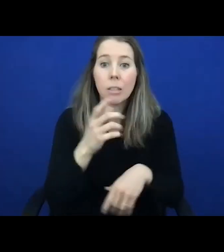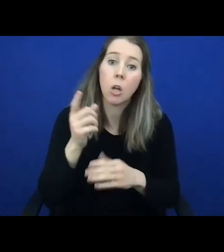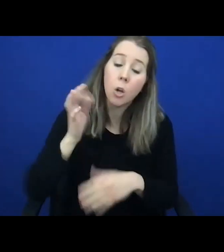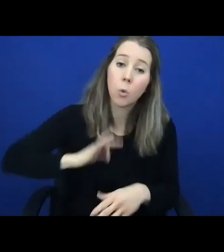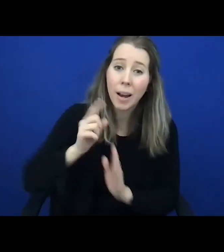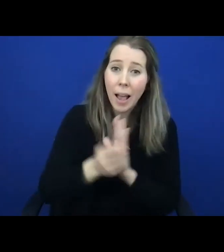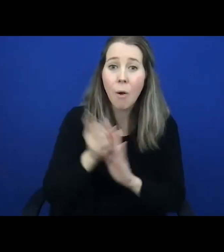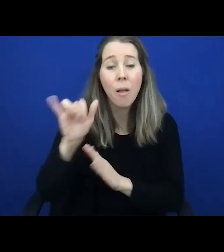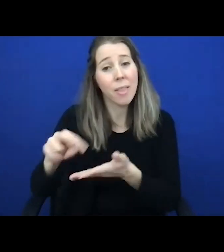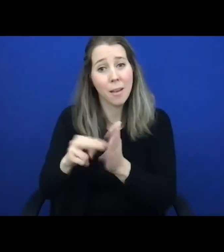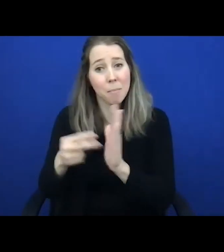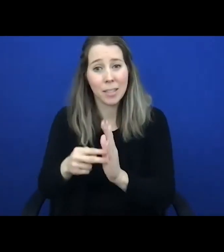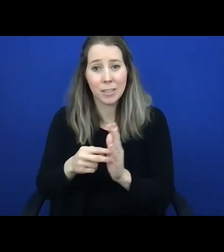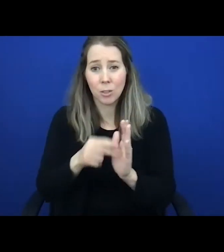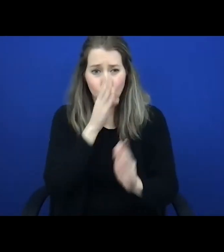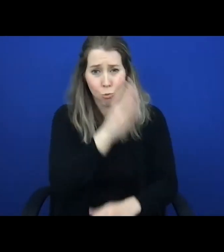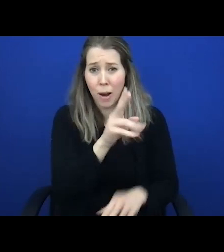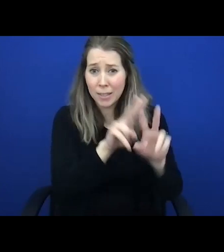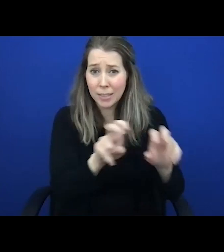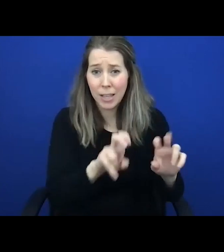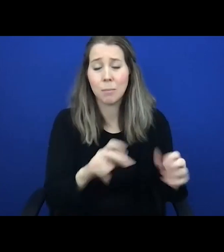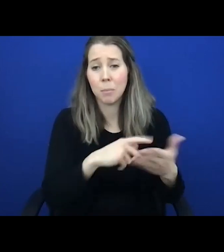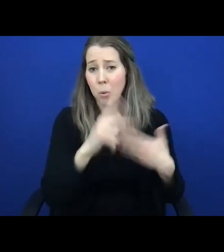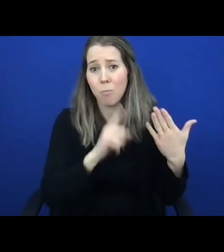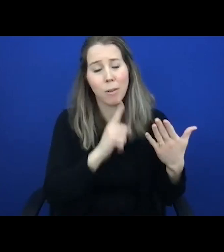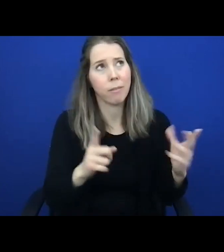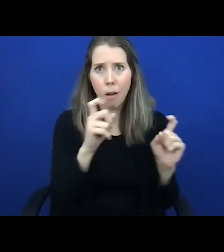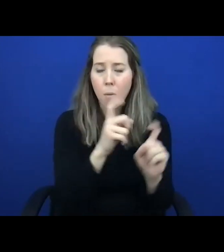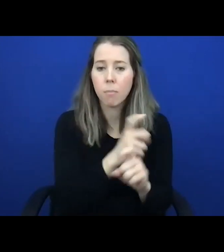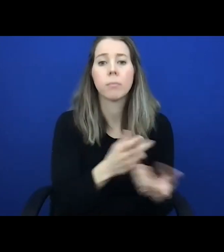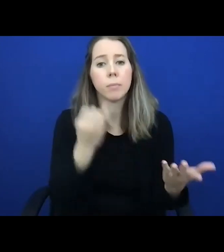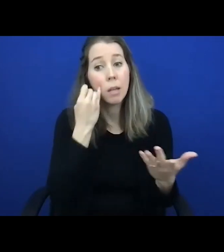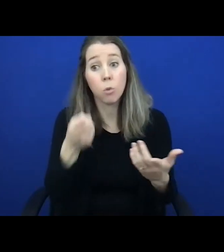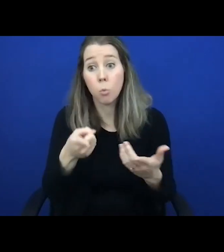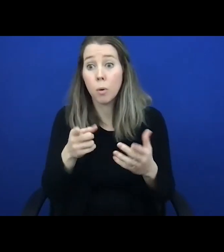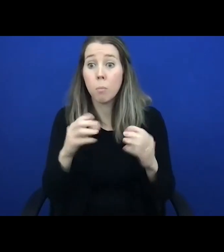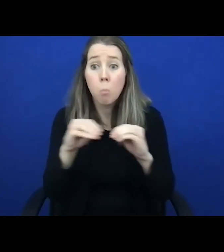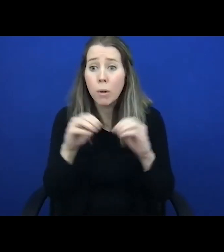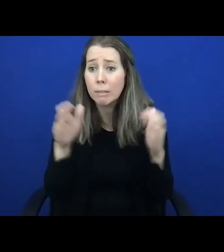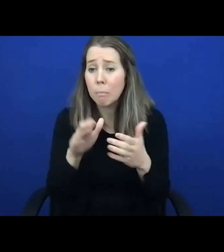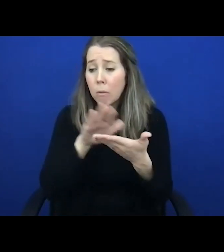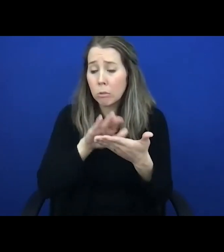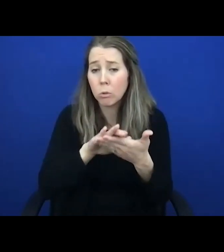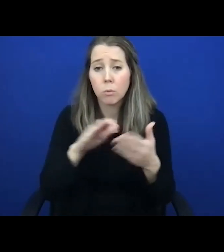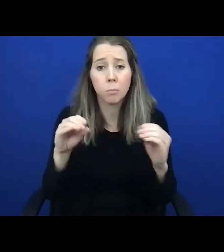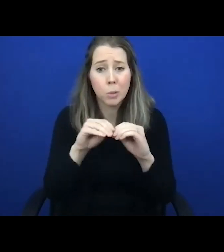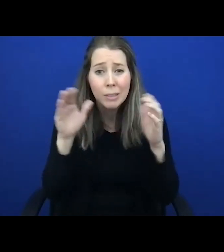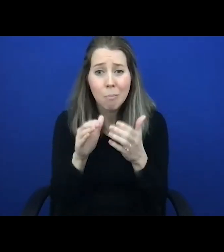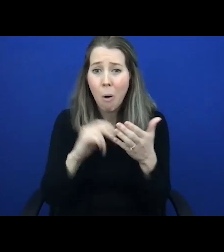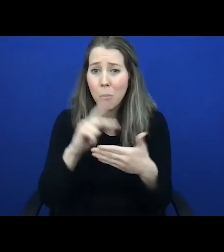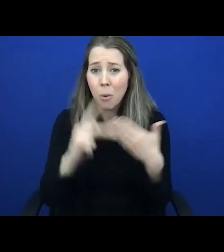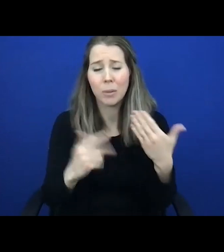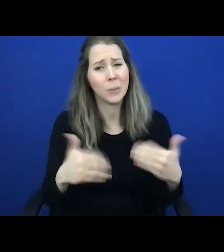assessment programs very complicated. Now, especially if you're a smaller school or doing a smaller program, it's just